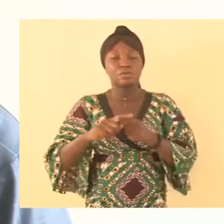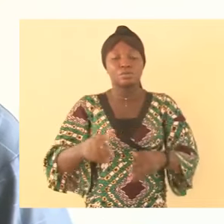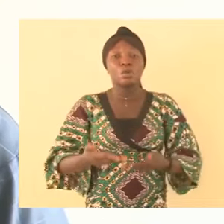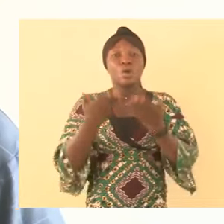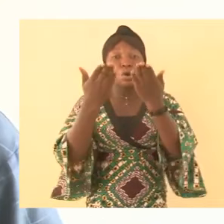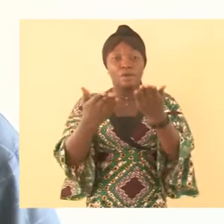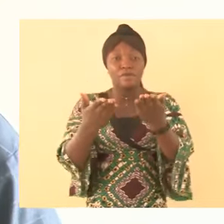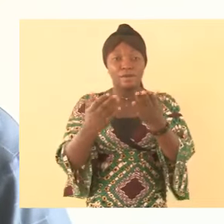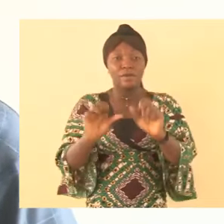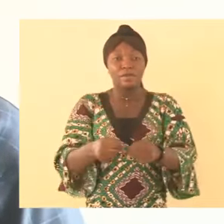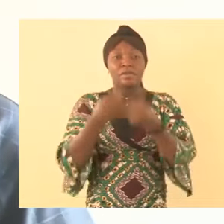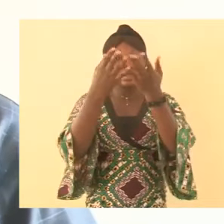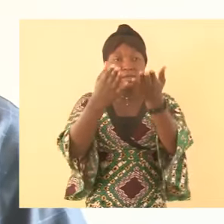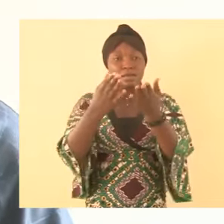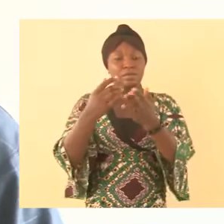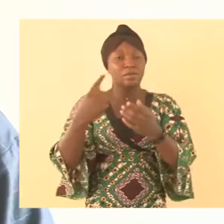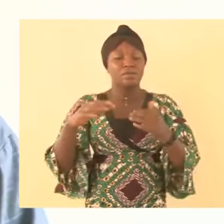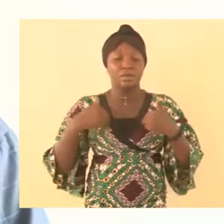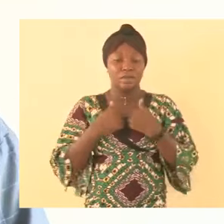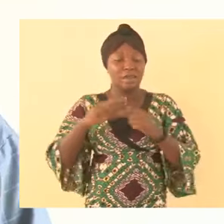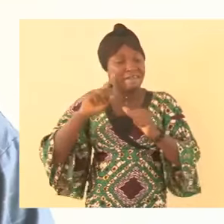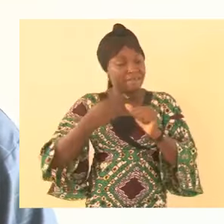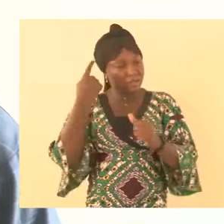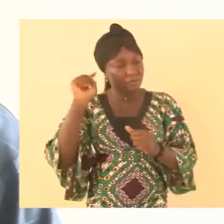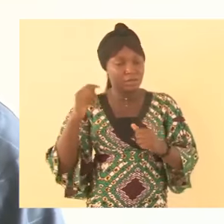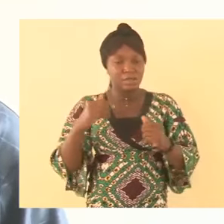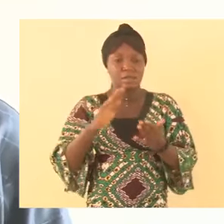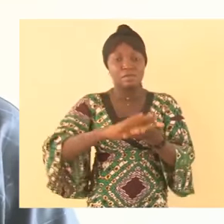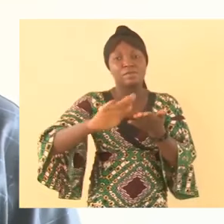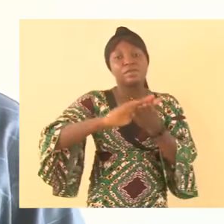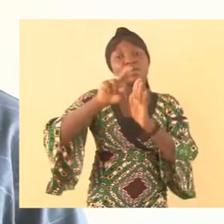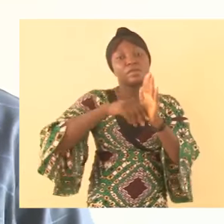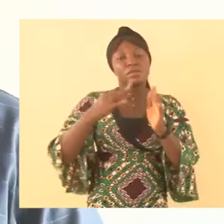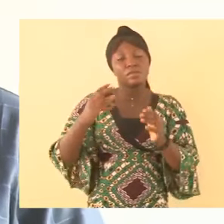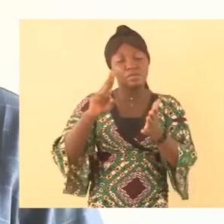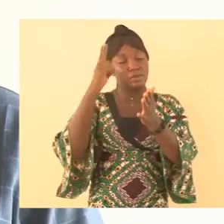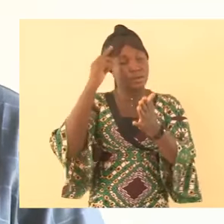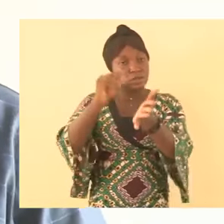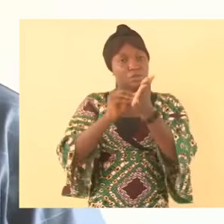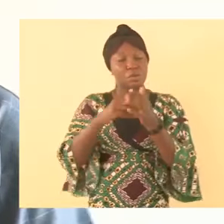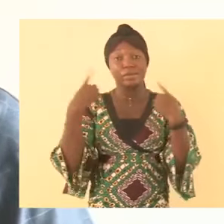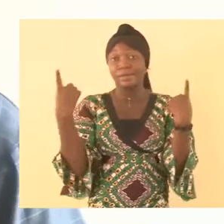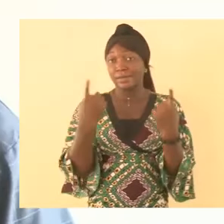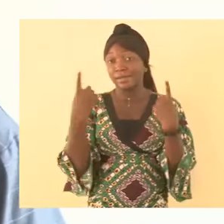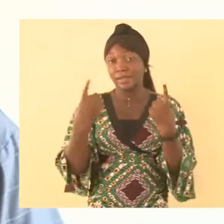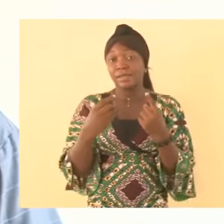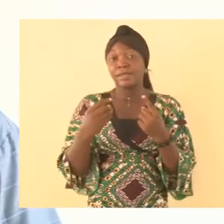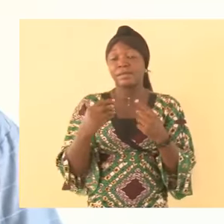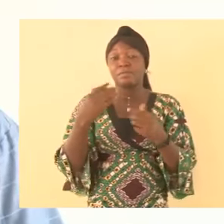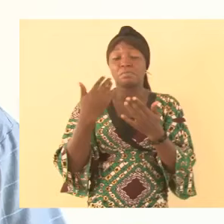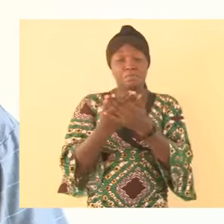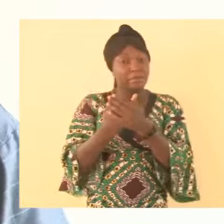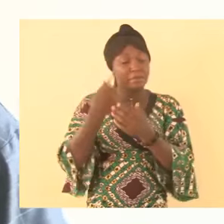of animals, first for the forgiveness of his own sins, then before he atones for the